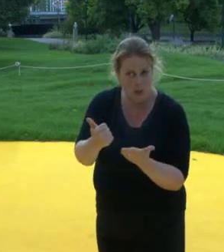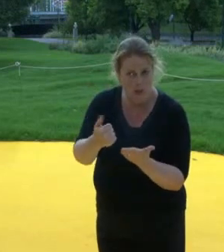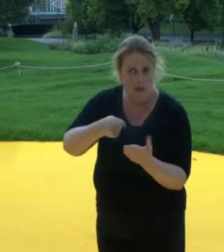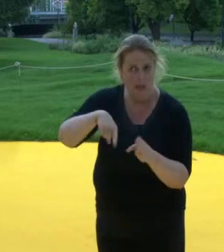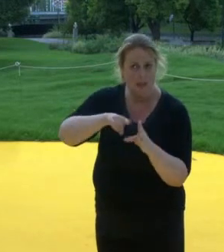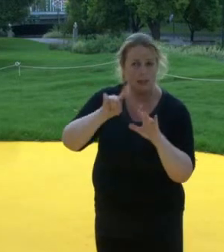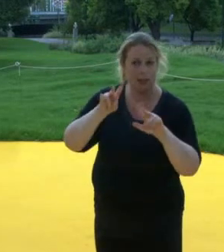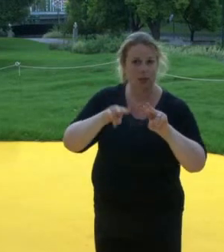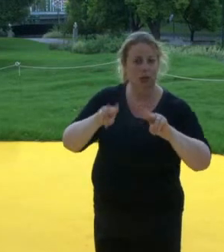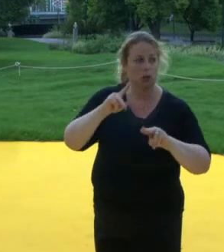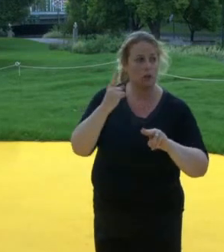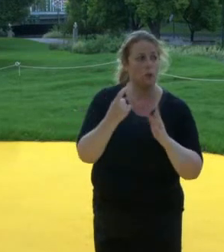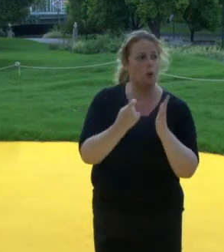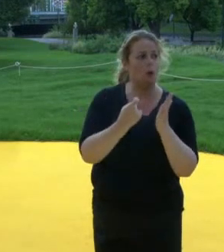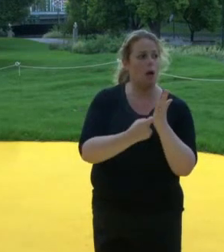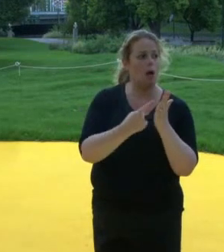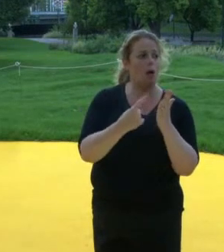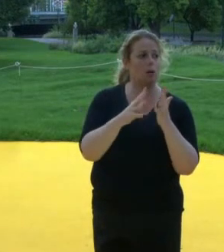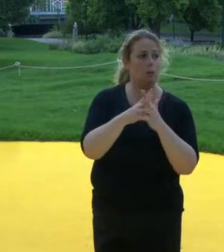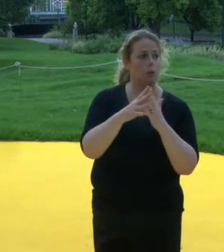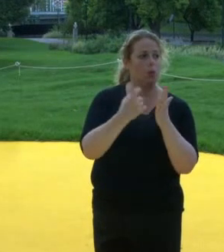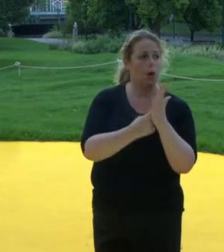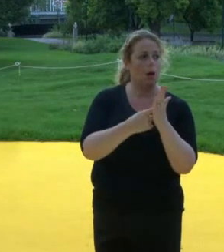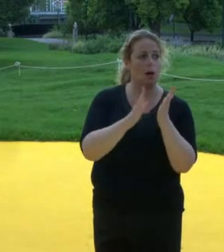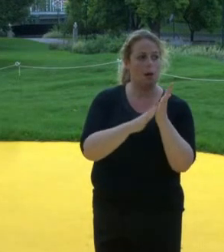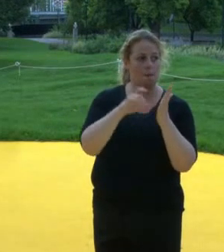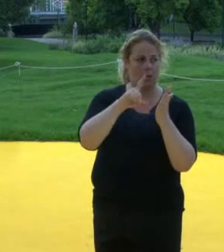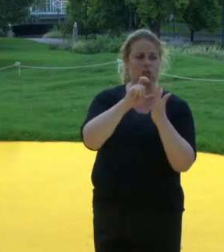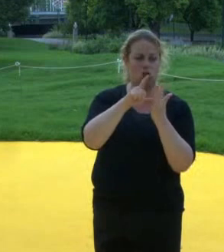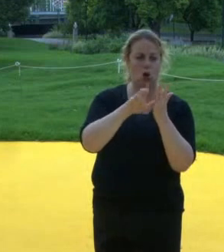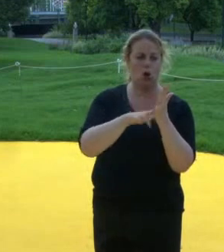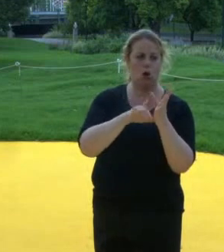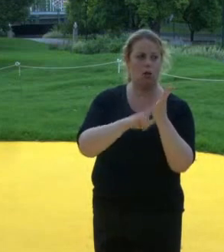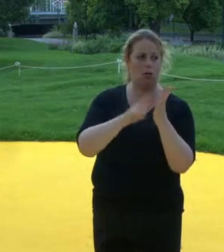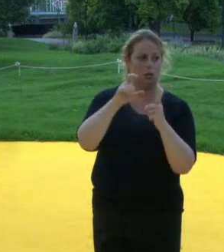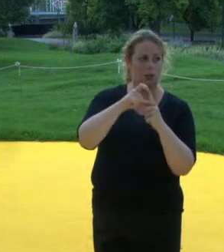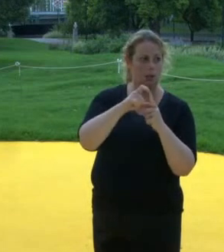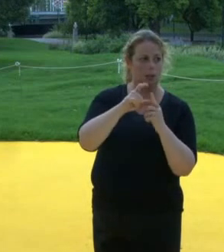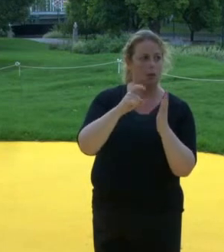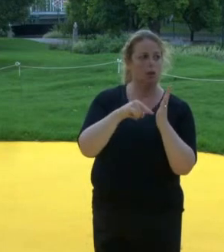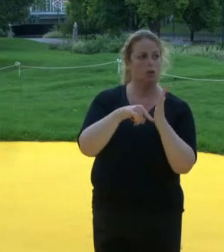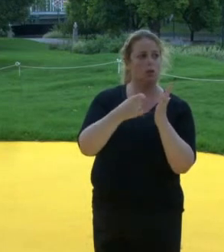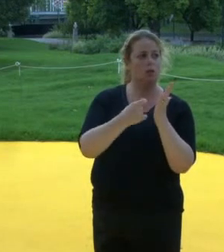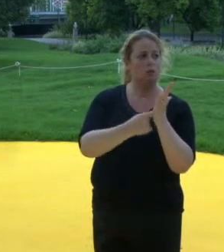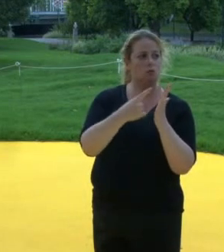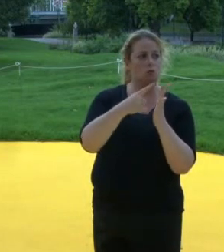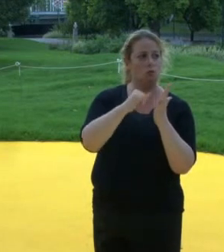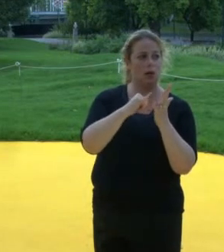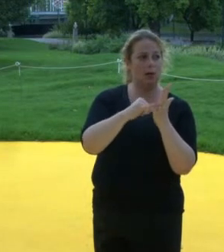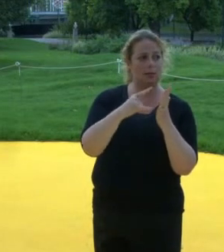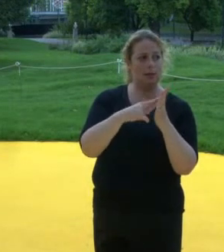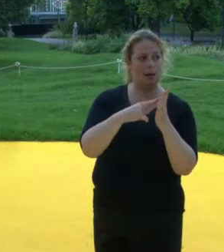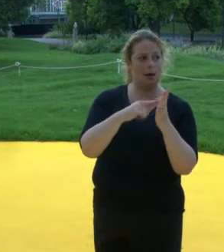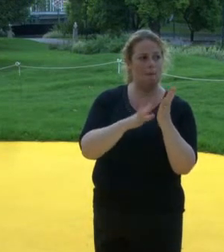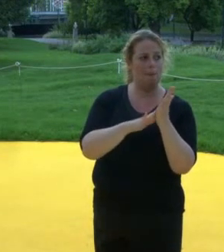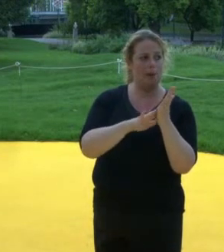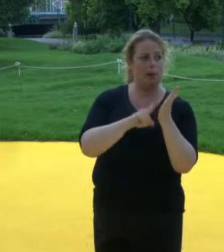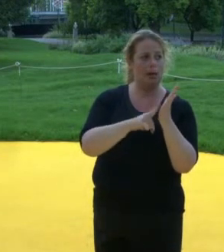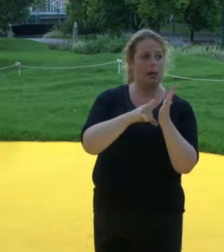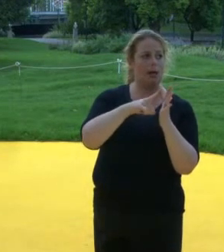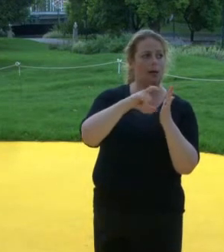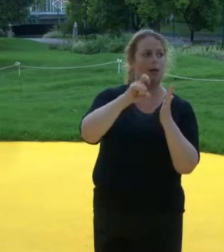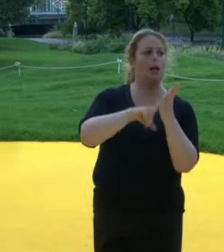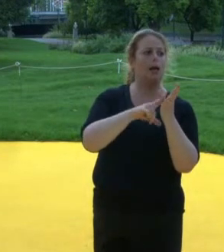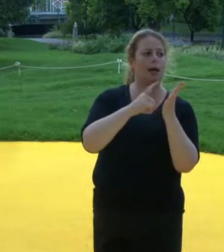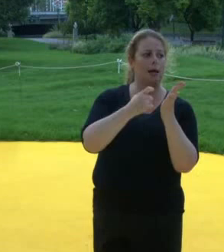were R.W.R. MacDonald, Tressa Leclerc, and convener Ronnie Scott. And